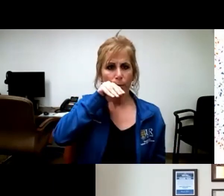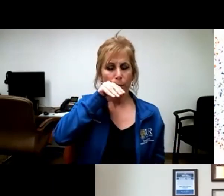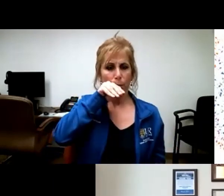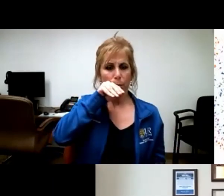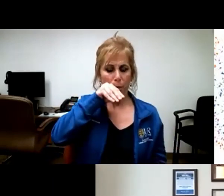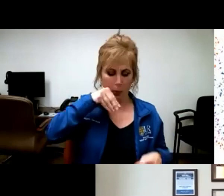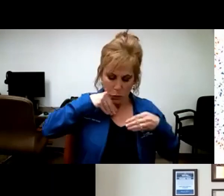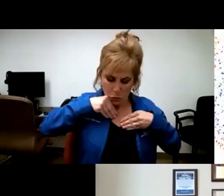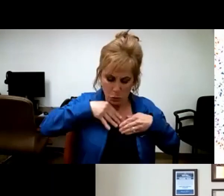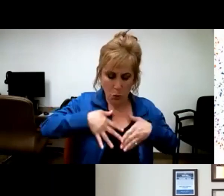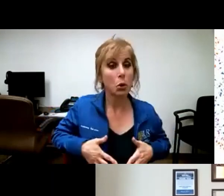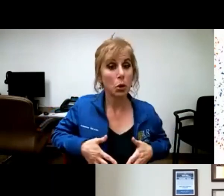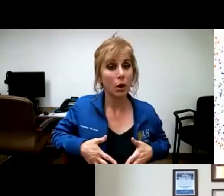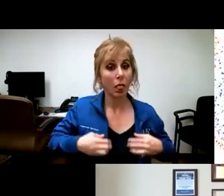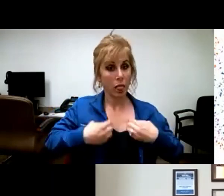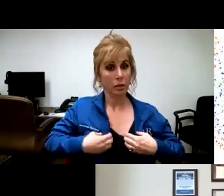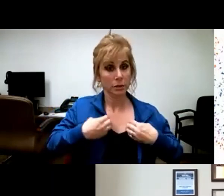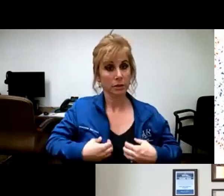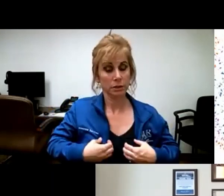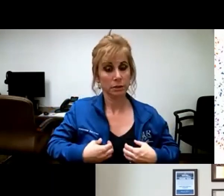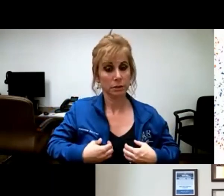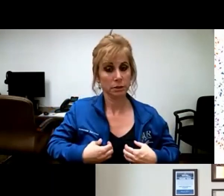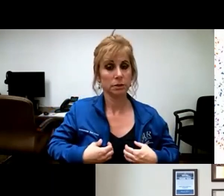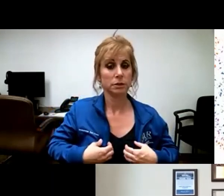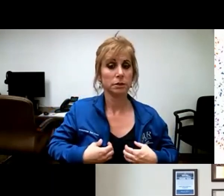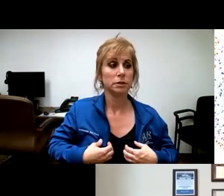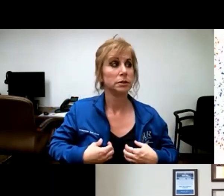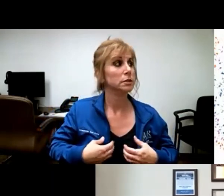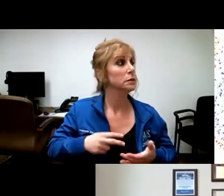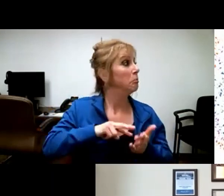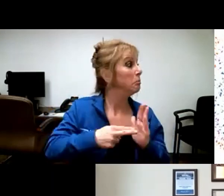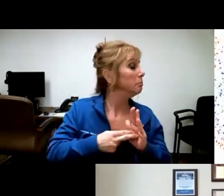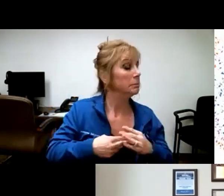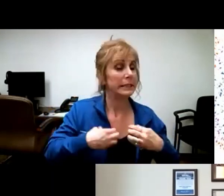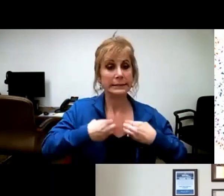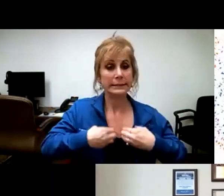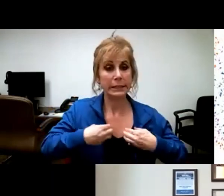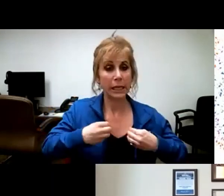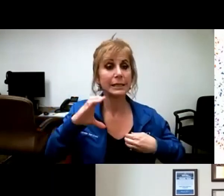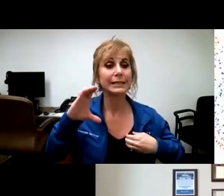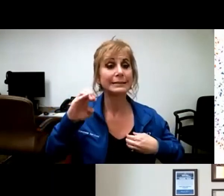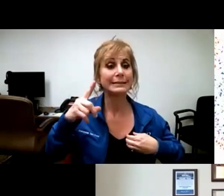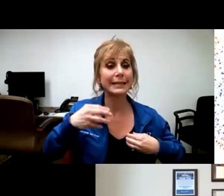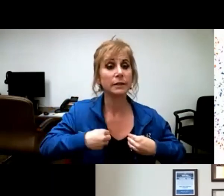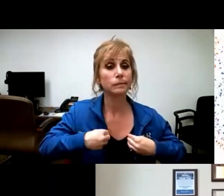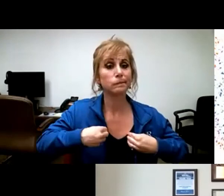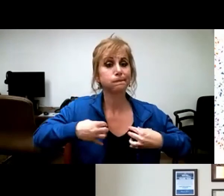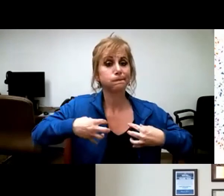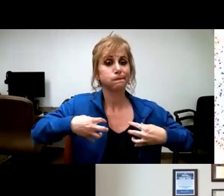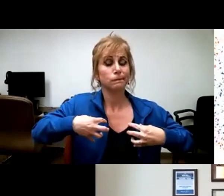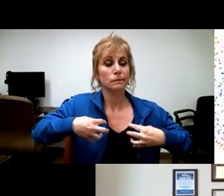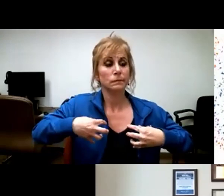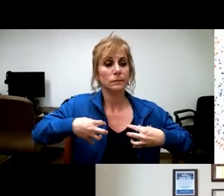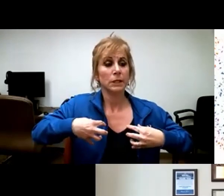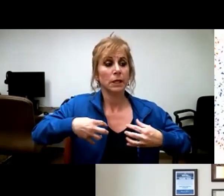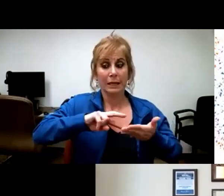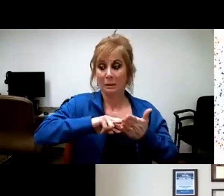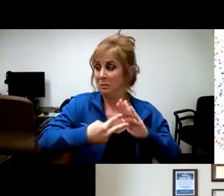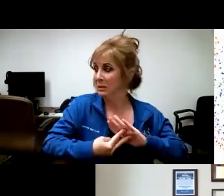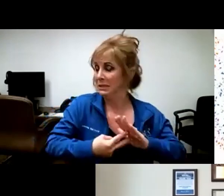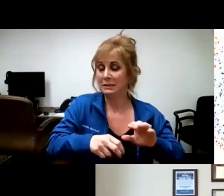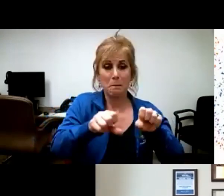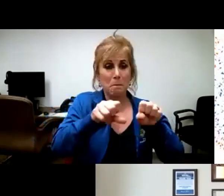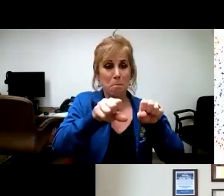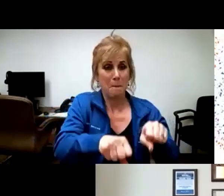inhaling particles into your lungs, which could increase inflammation of your lung cells, which could increase the risk of them mutating or